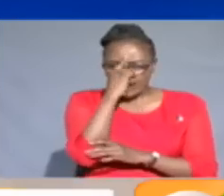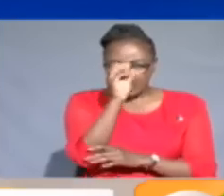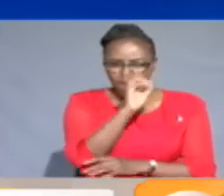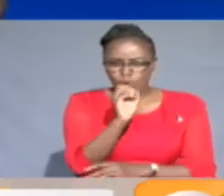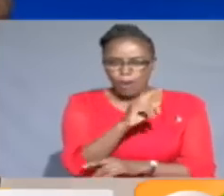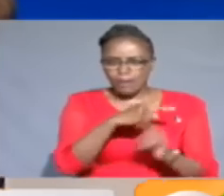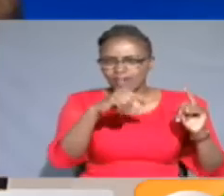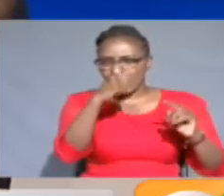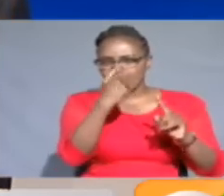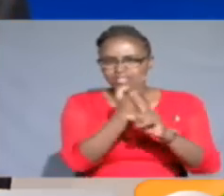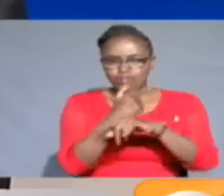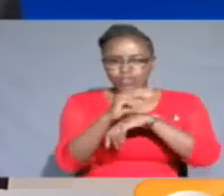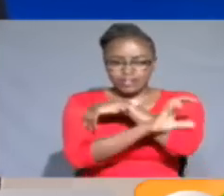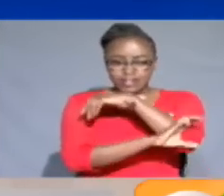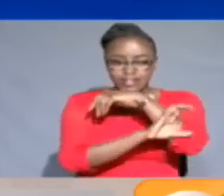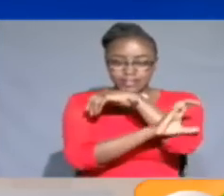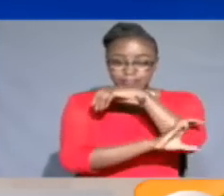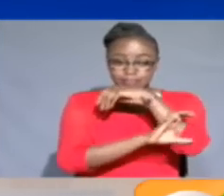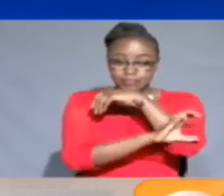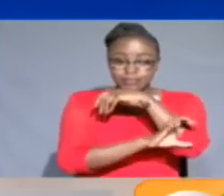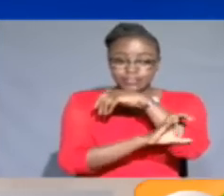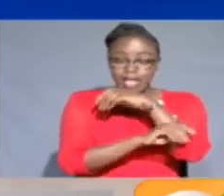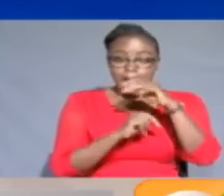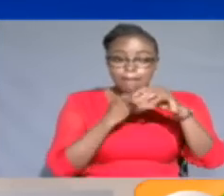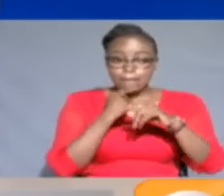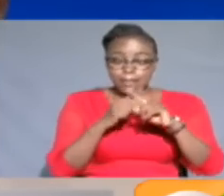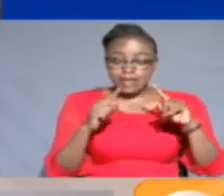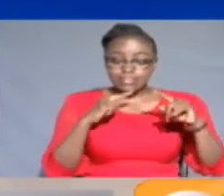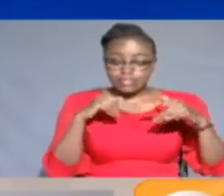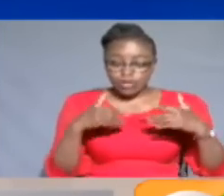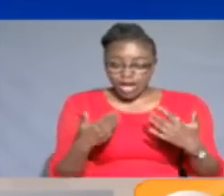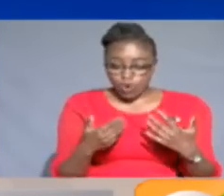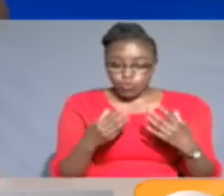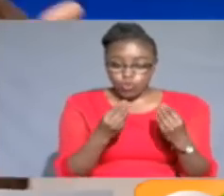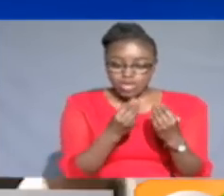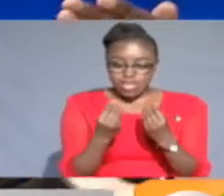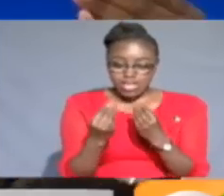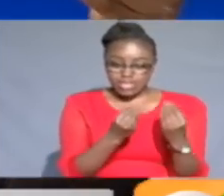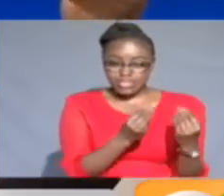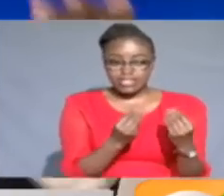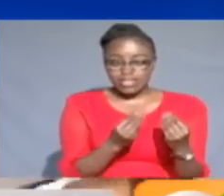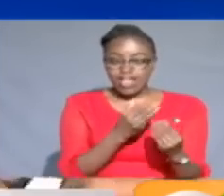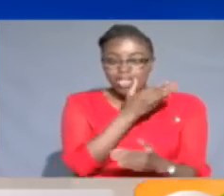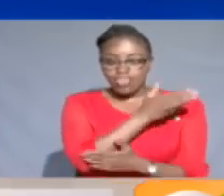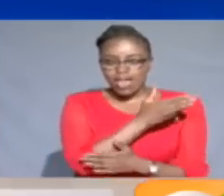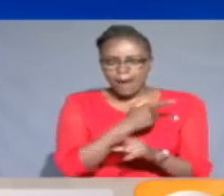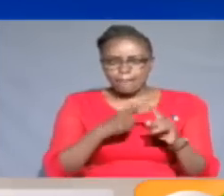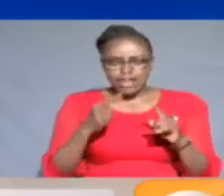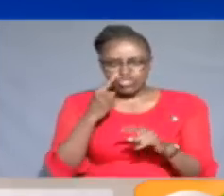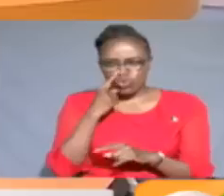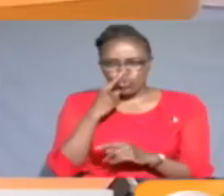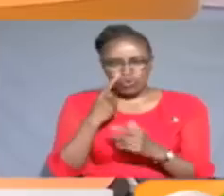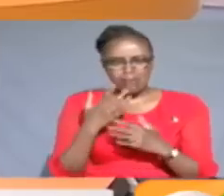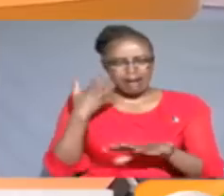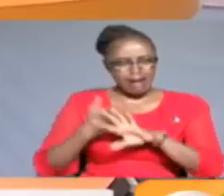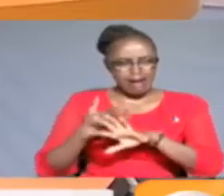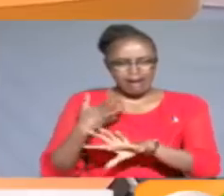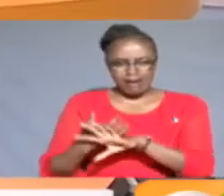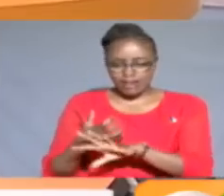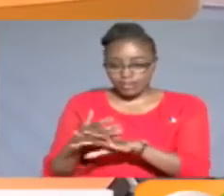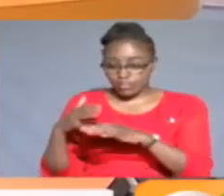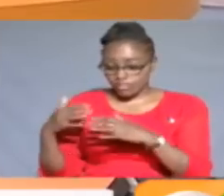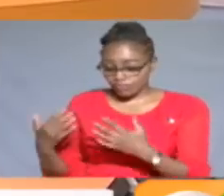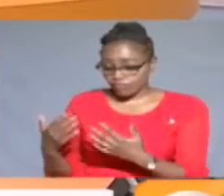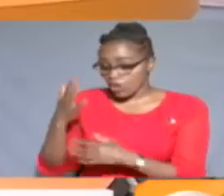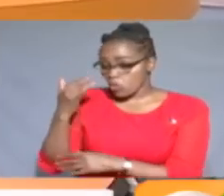other countries. Other countries. But talking about how easy it is for them there than back home. Because,